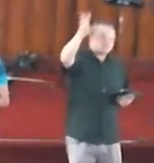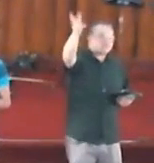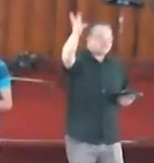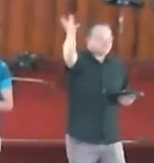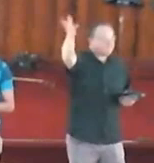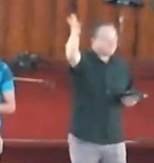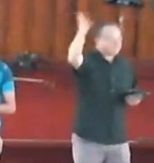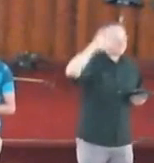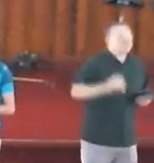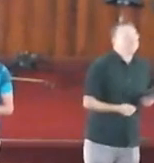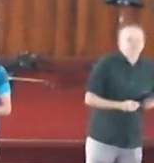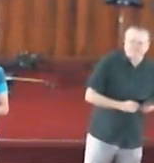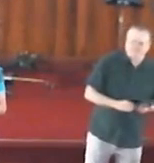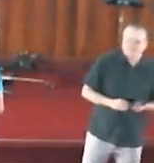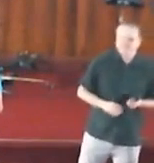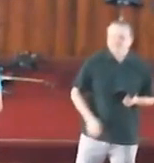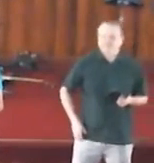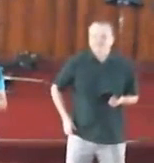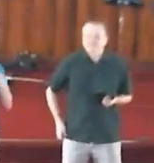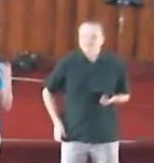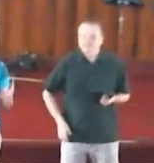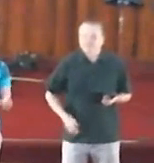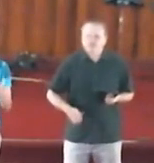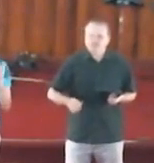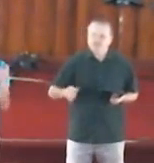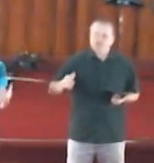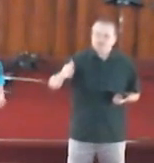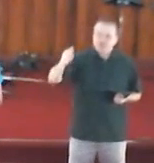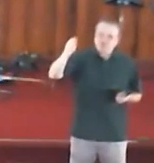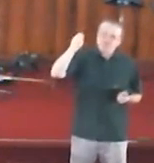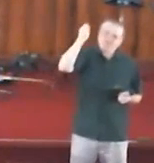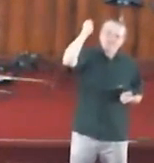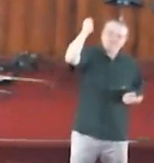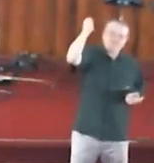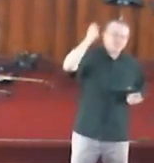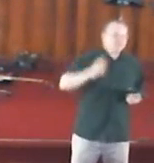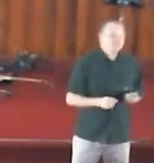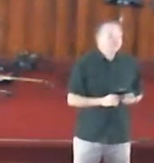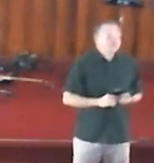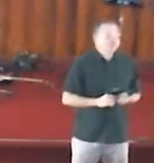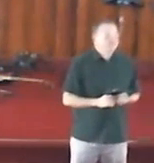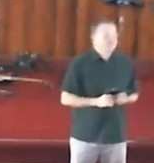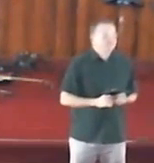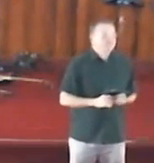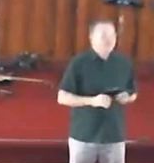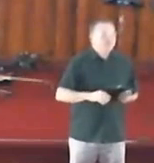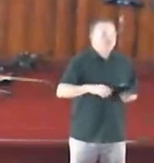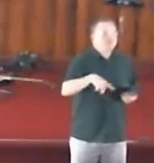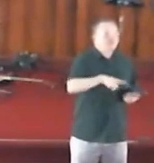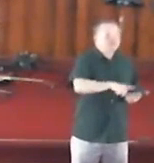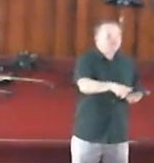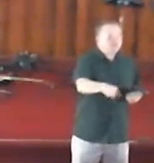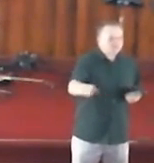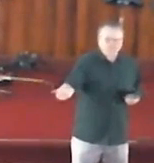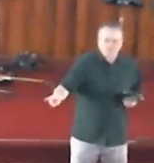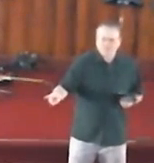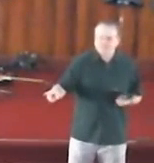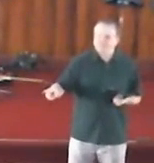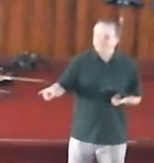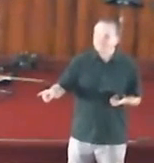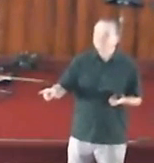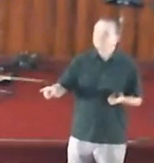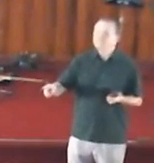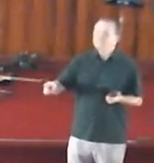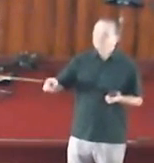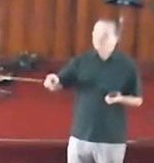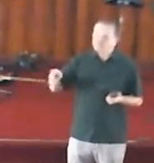Conociendo acerca de la electricidad. And try to understand electricity. Cuando él estaba haciendo esos experimentos, los mayores opositores